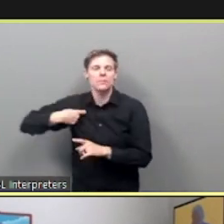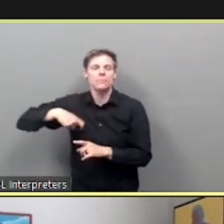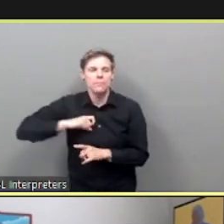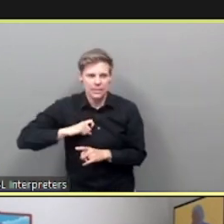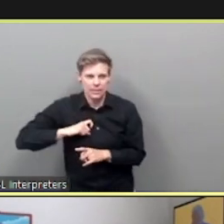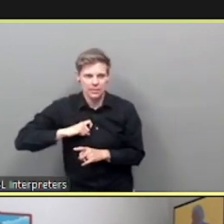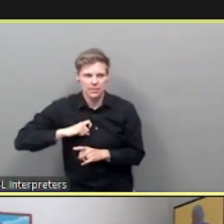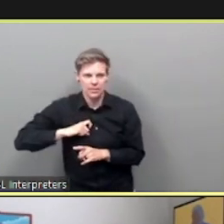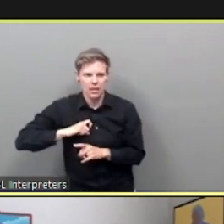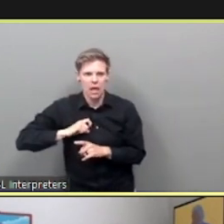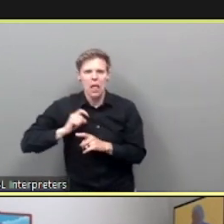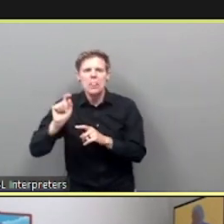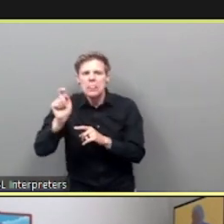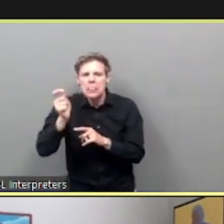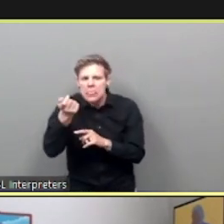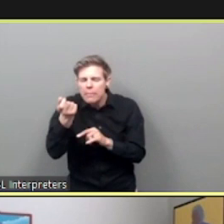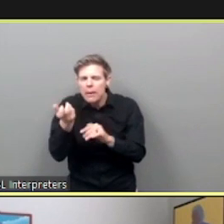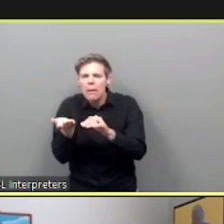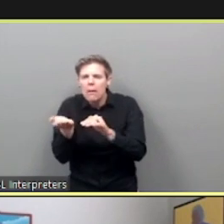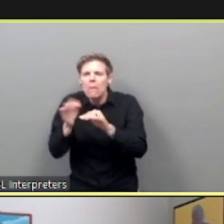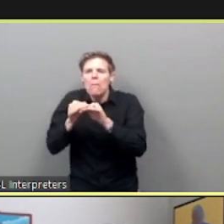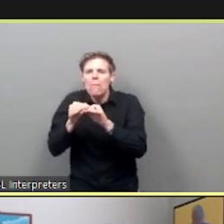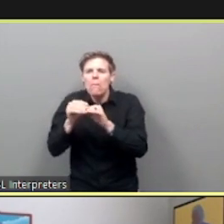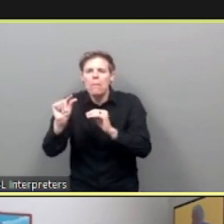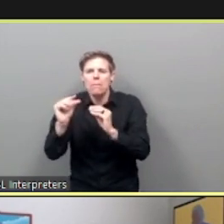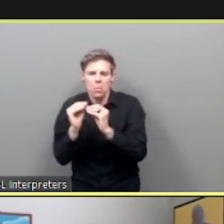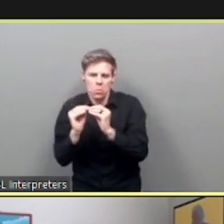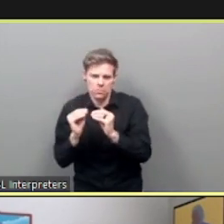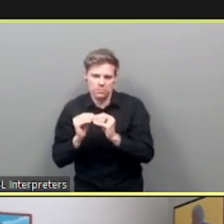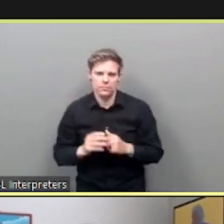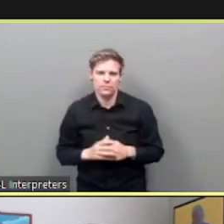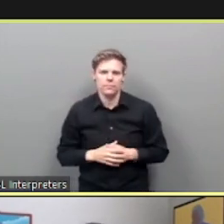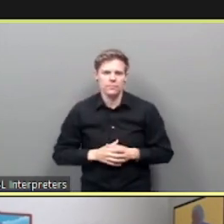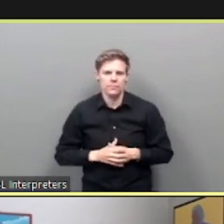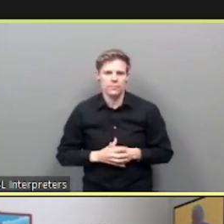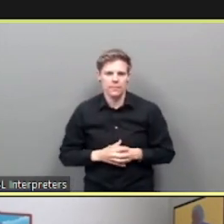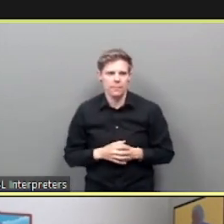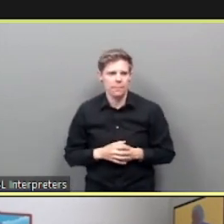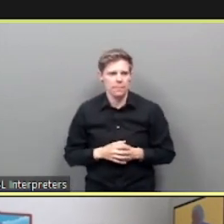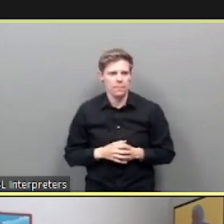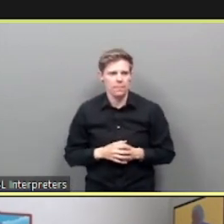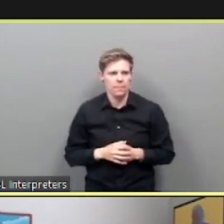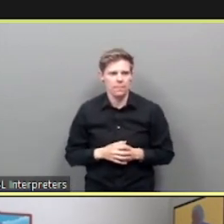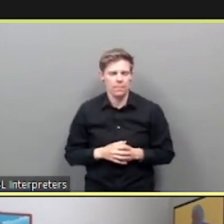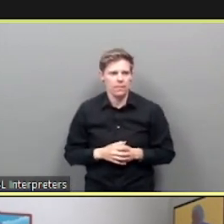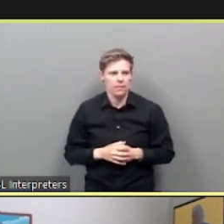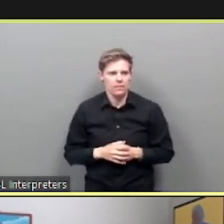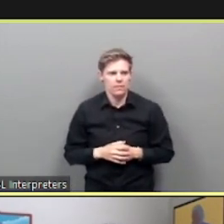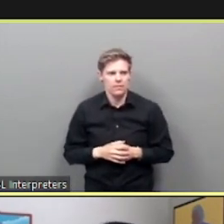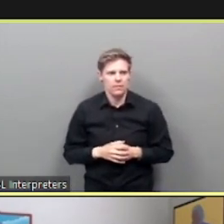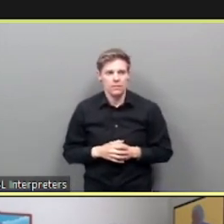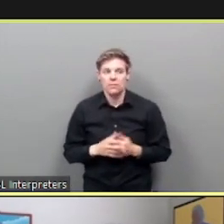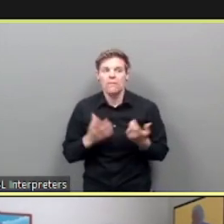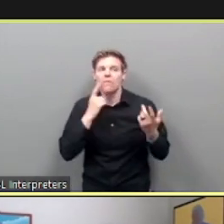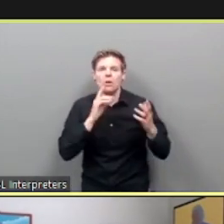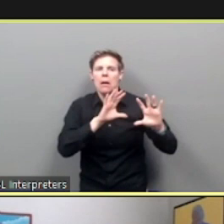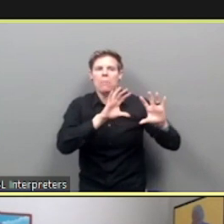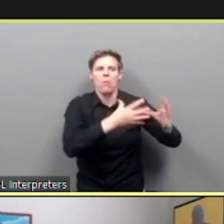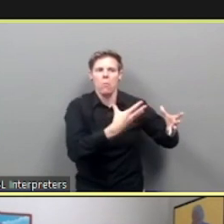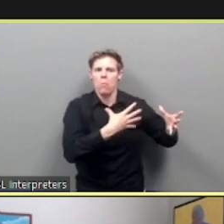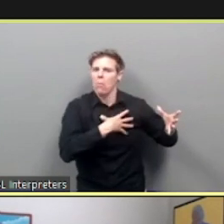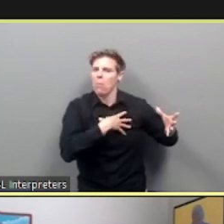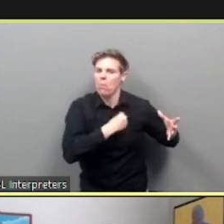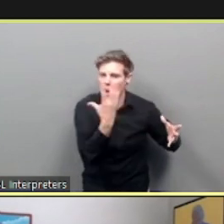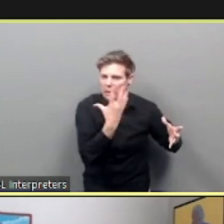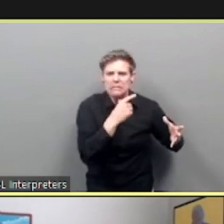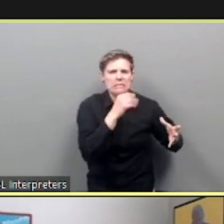bit more is because, let's say, the people who were maybe white did not get the vaccine, so more people